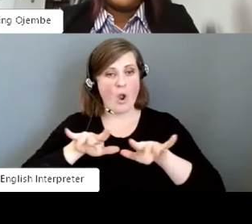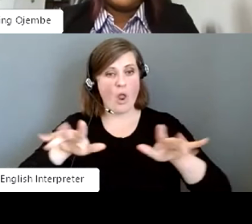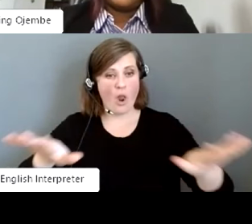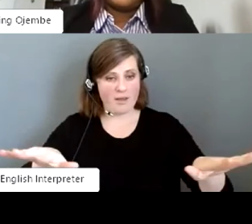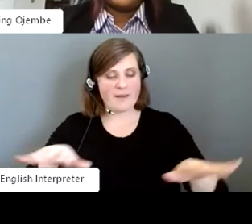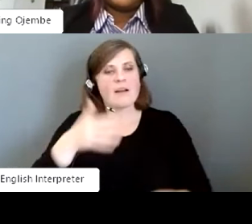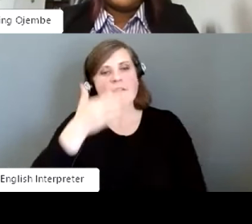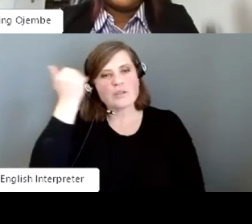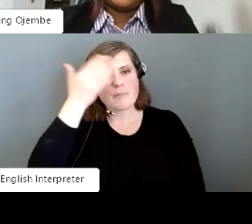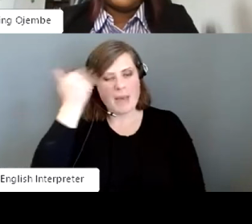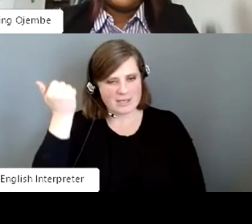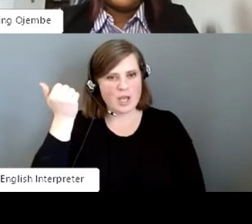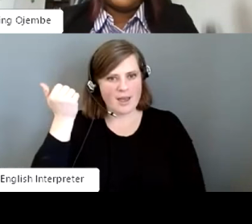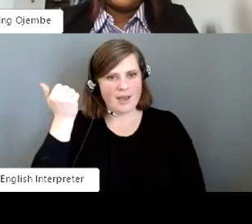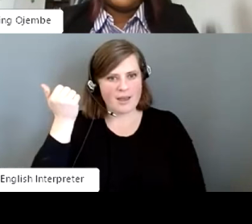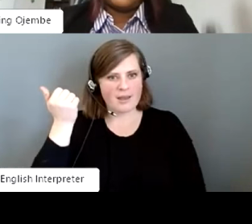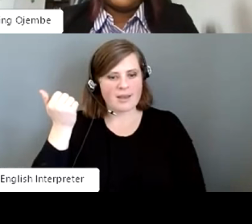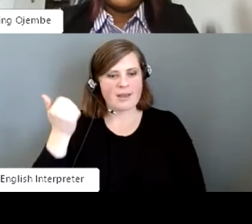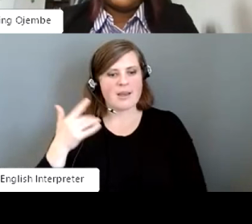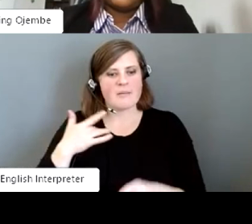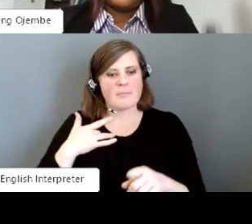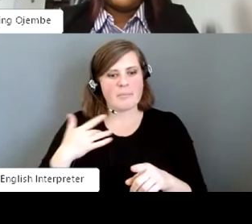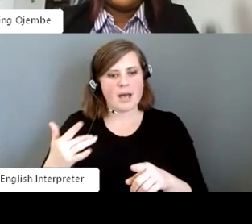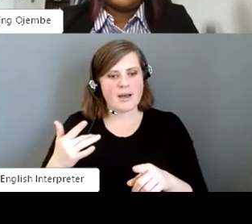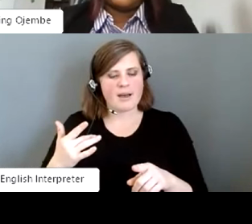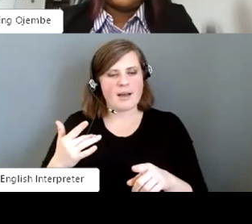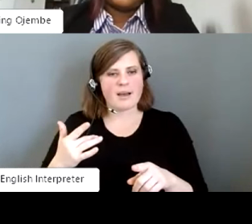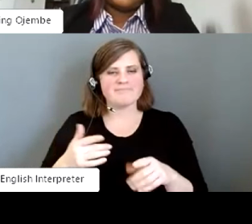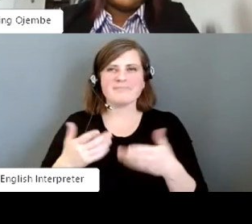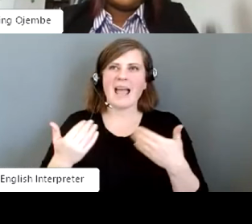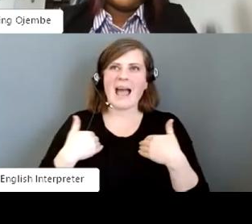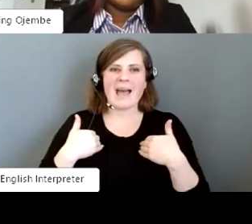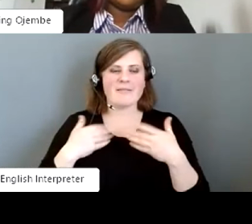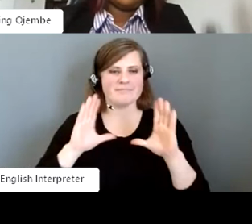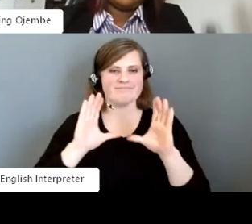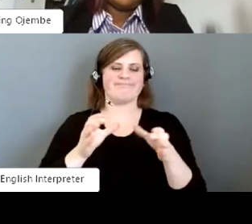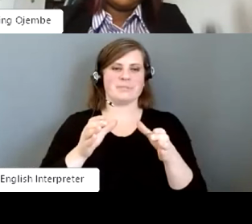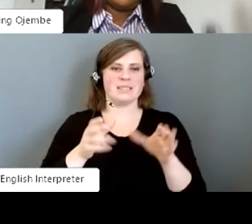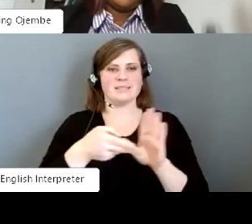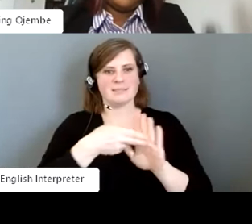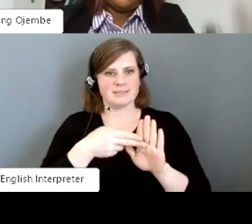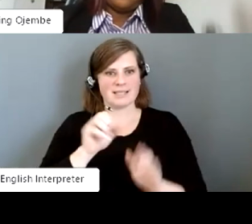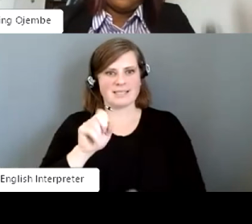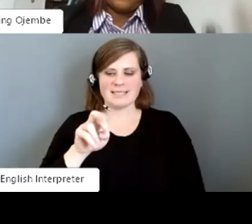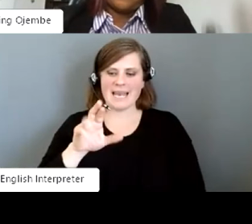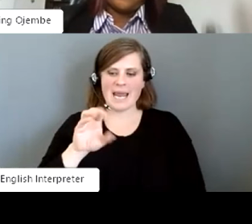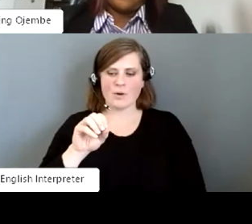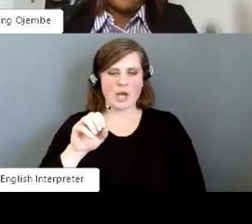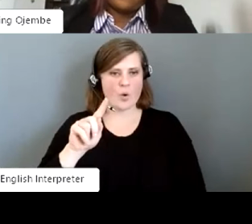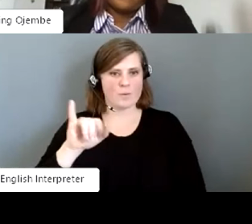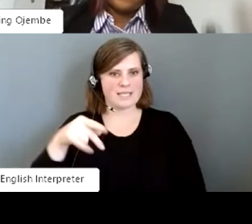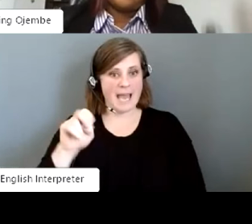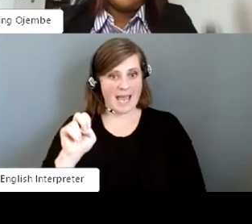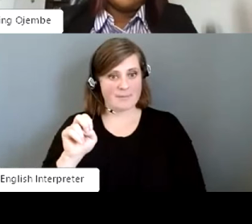dementia, which actually perpetuate stereotypes, stigma about aging, dementia, and Black individuals. For